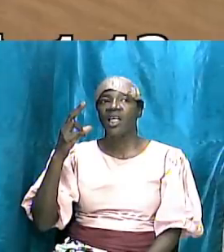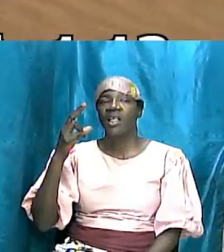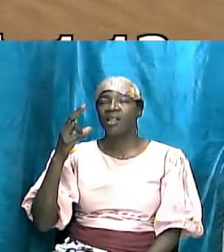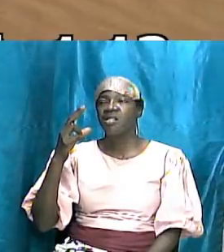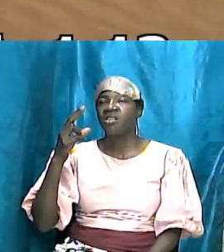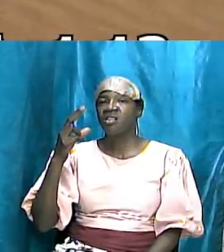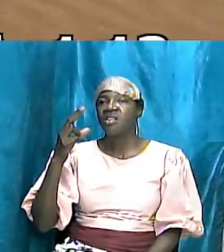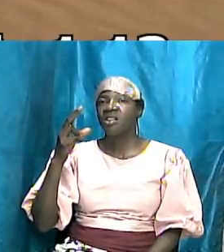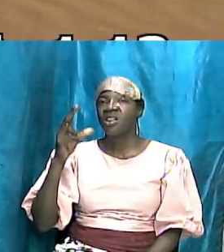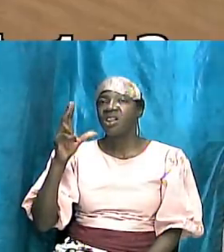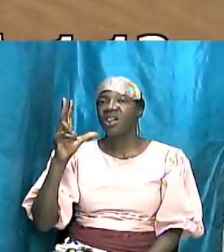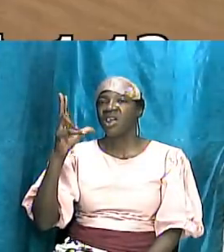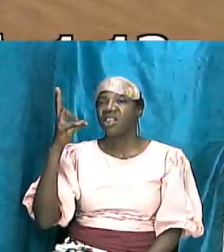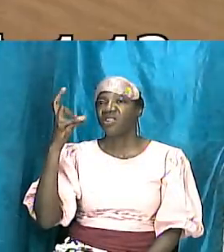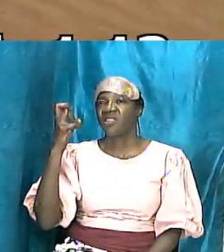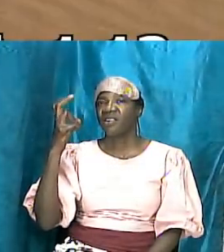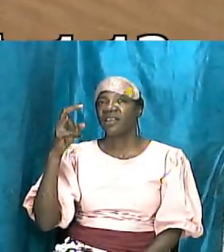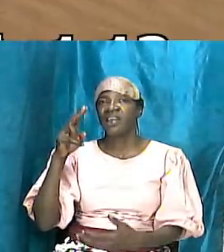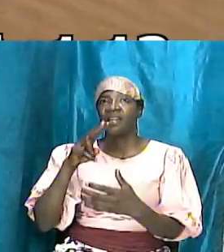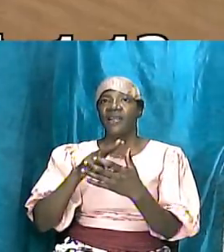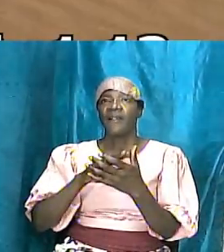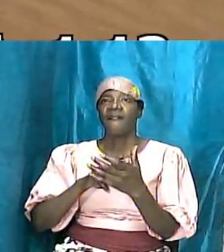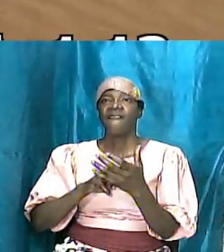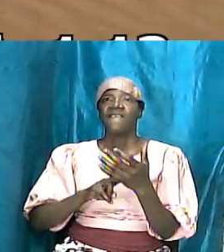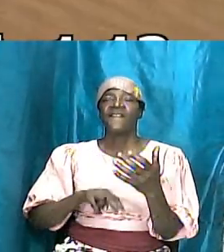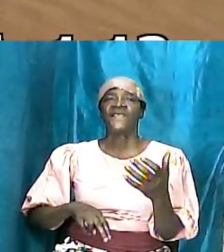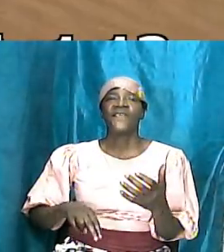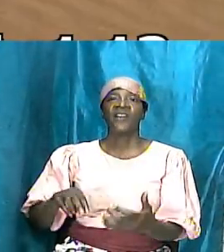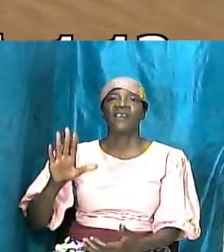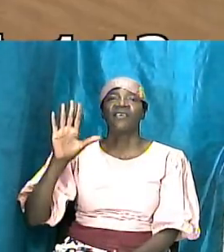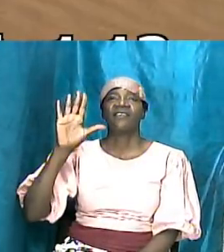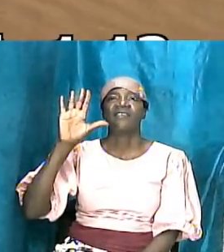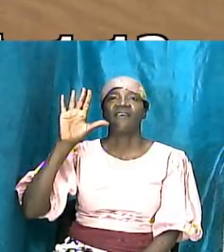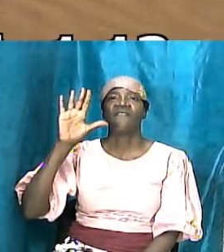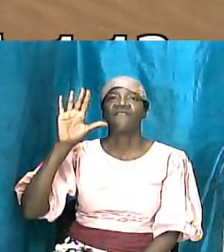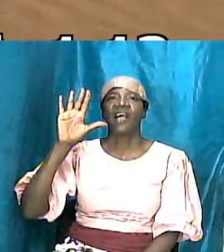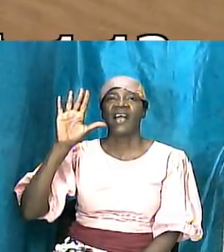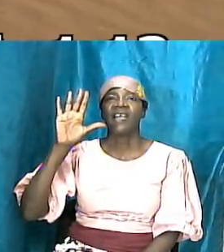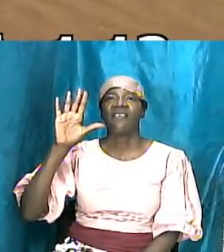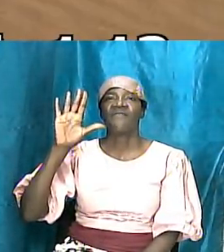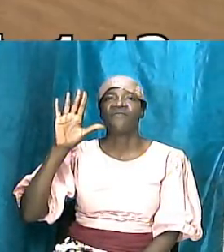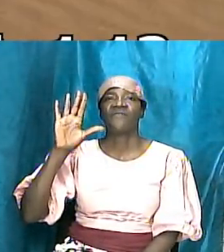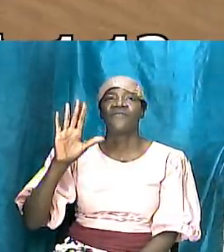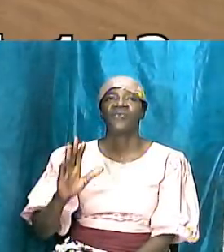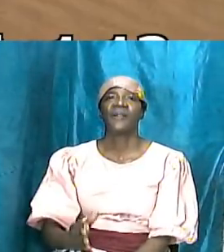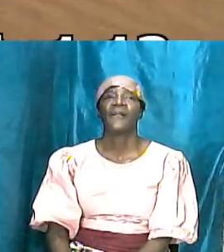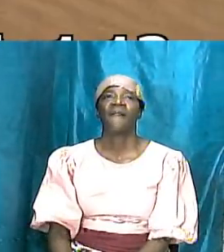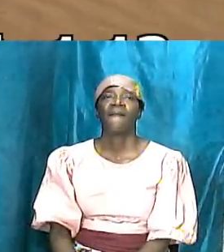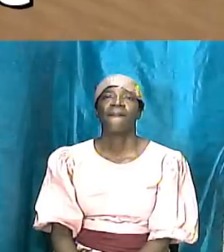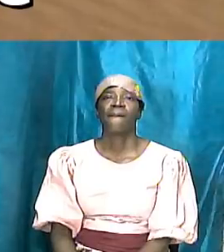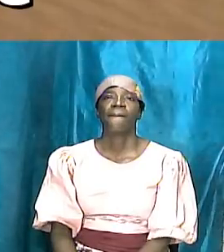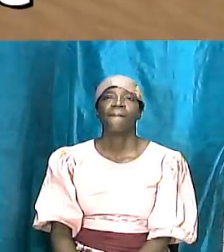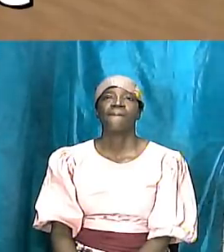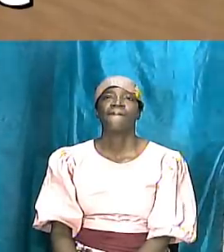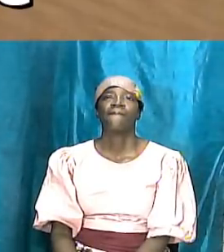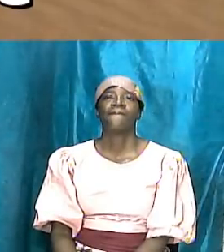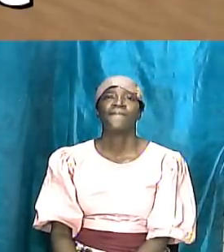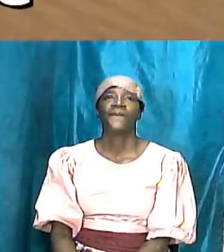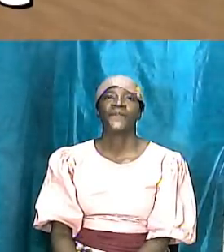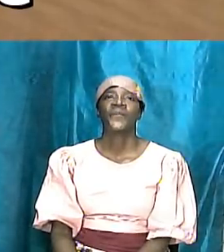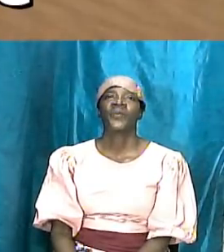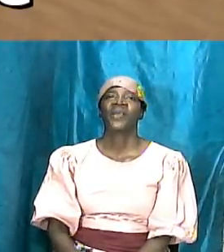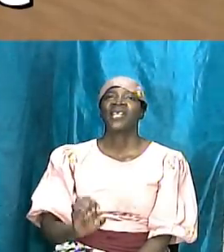time. In verse 5, it says at the end, and the evening